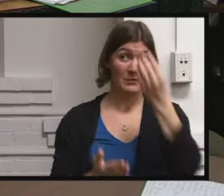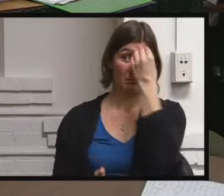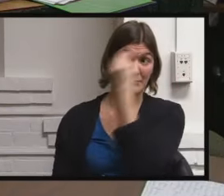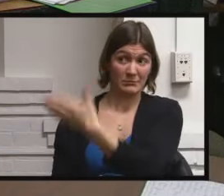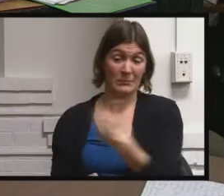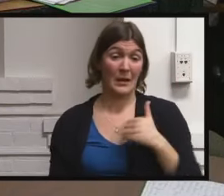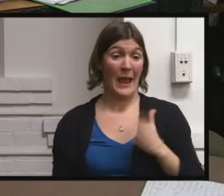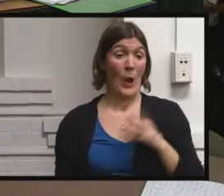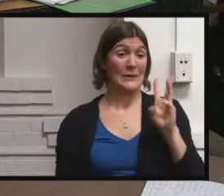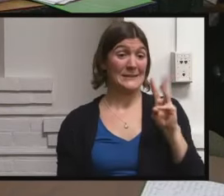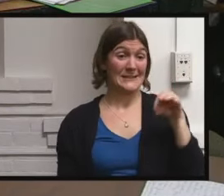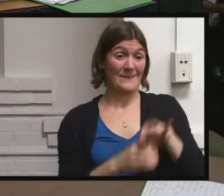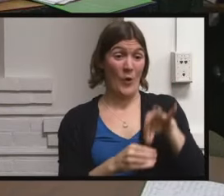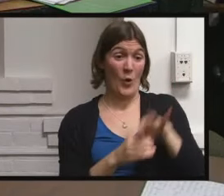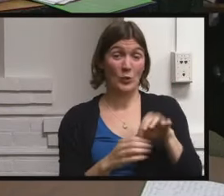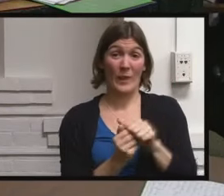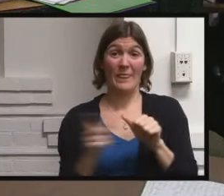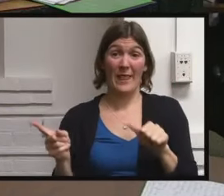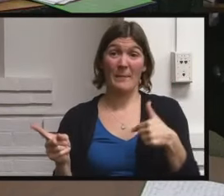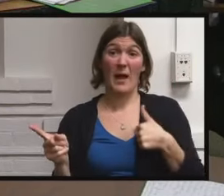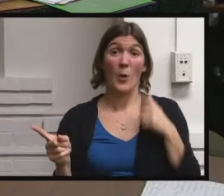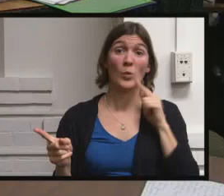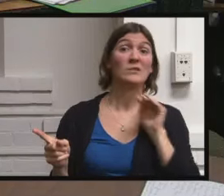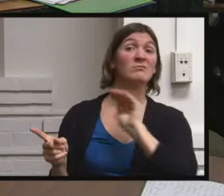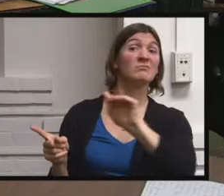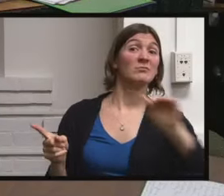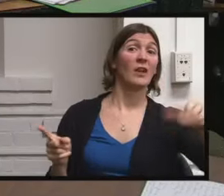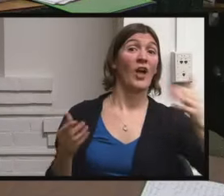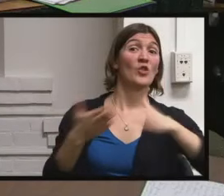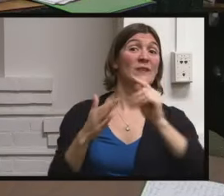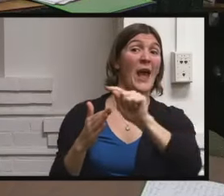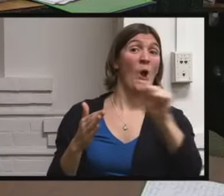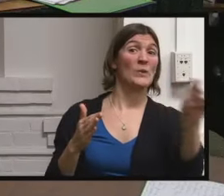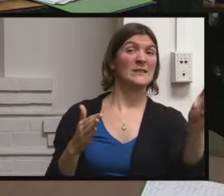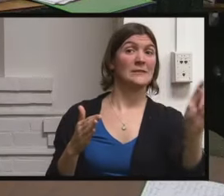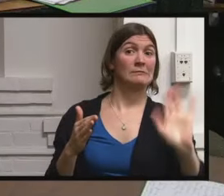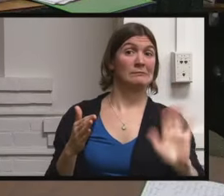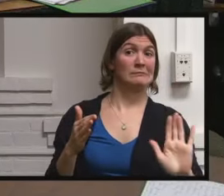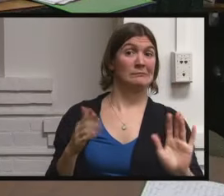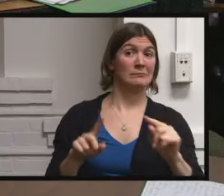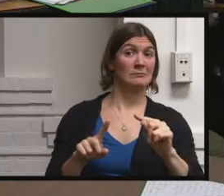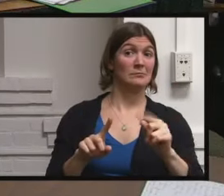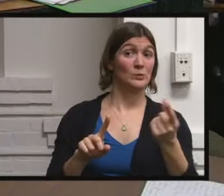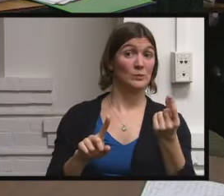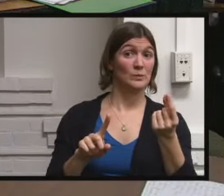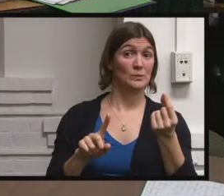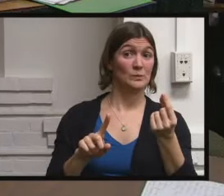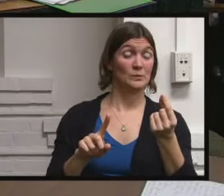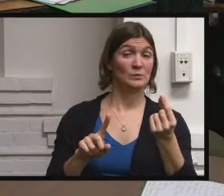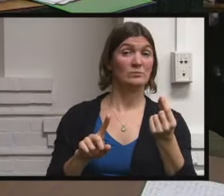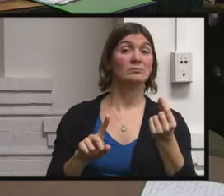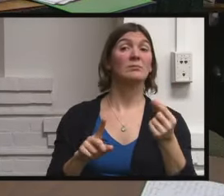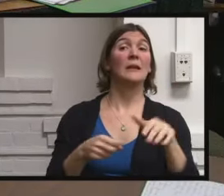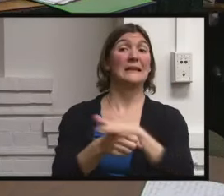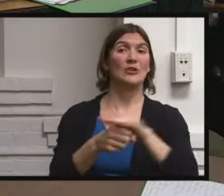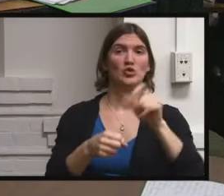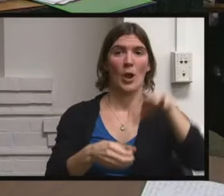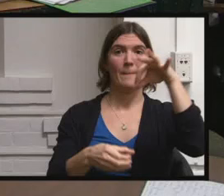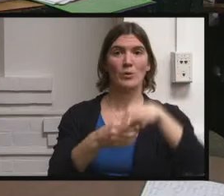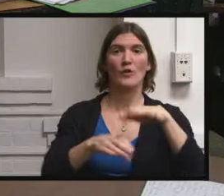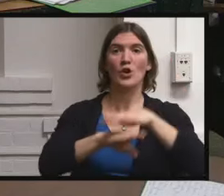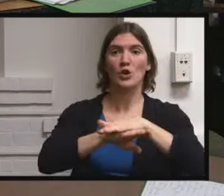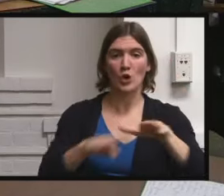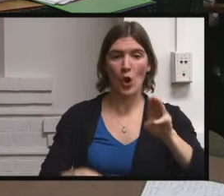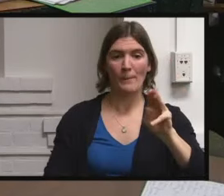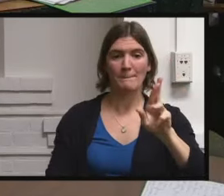six votes and recommend to other of our municipal partners at the district that we have the district approve a no MRF